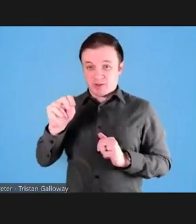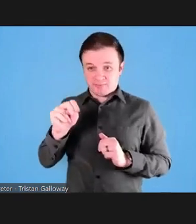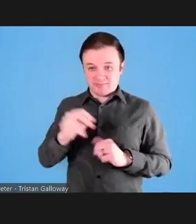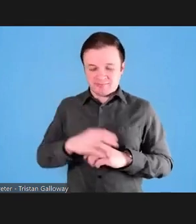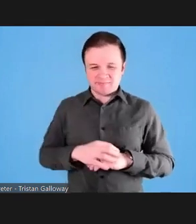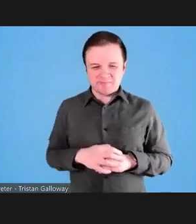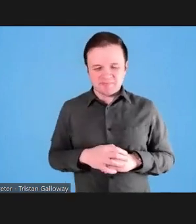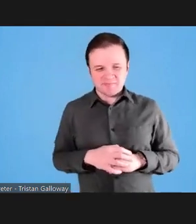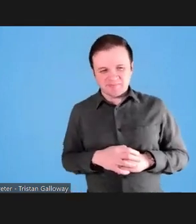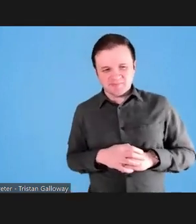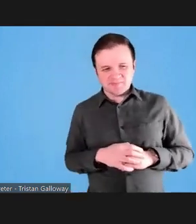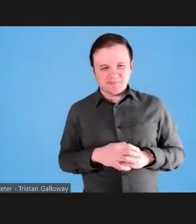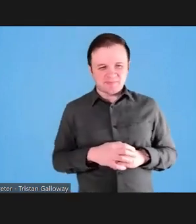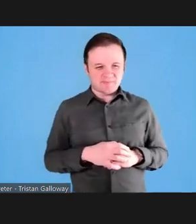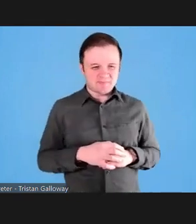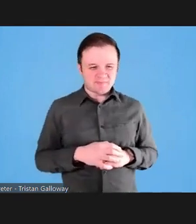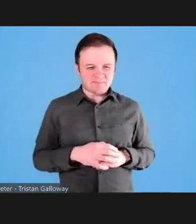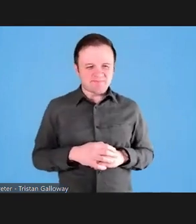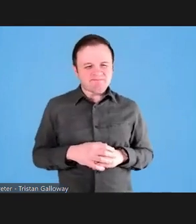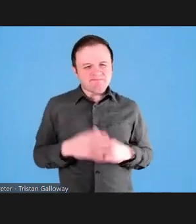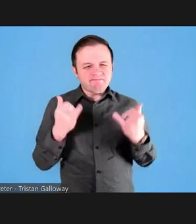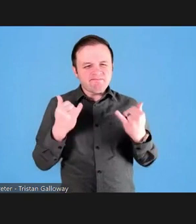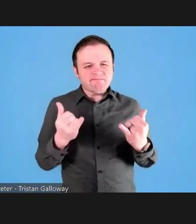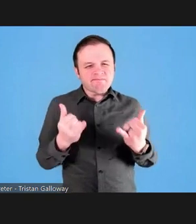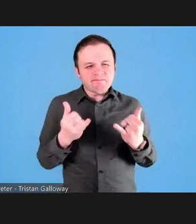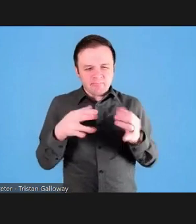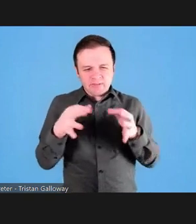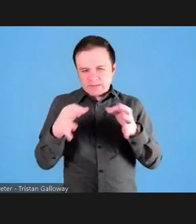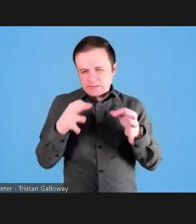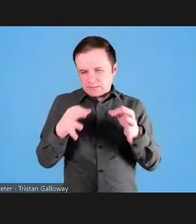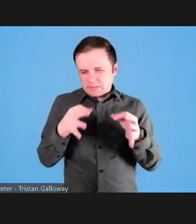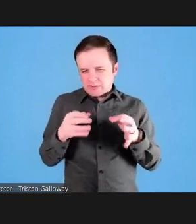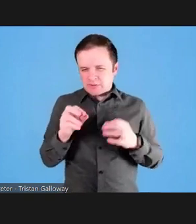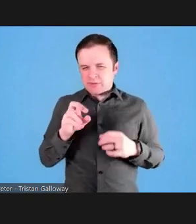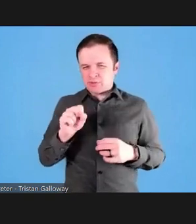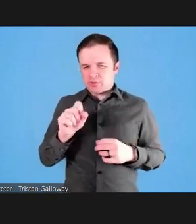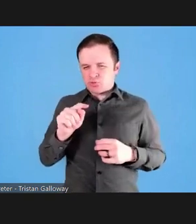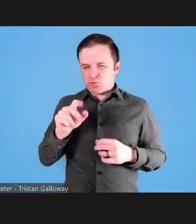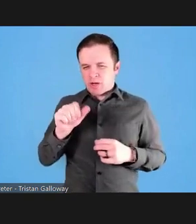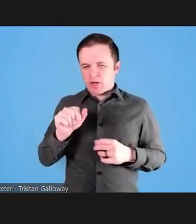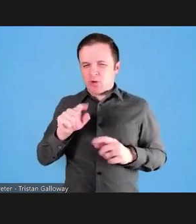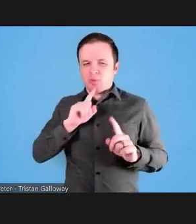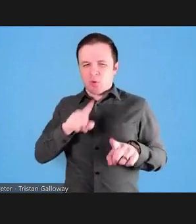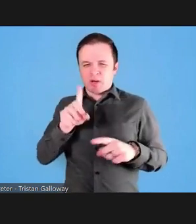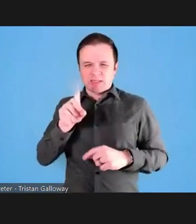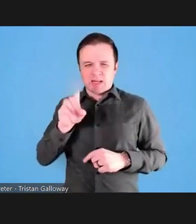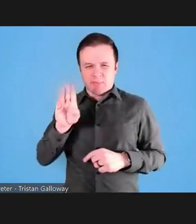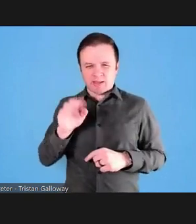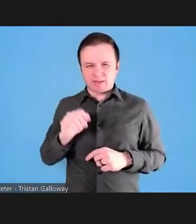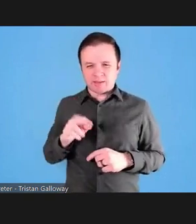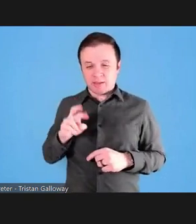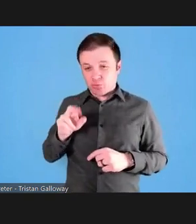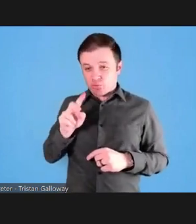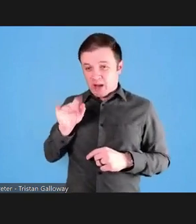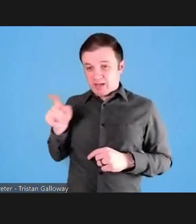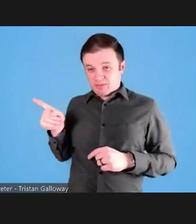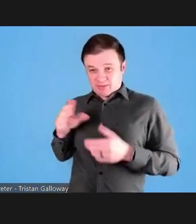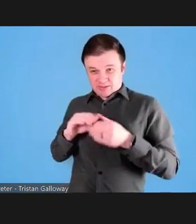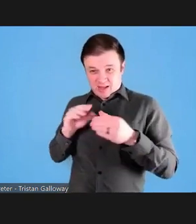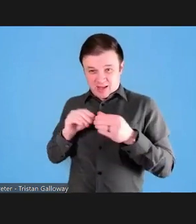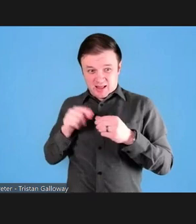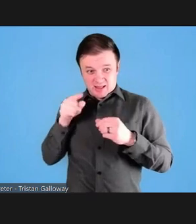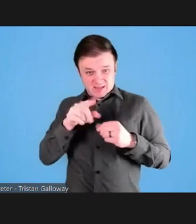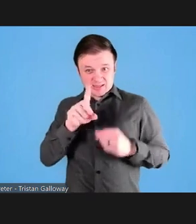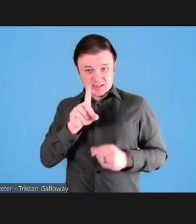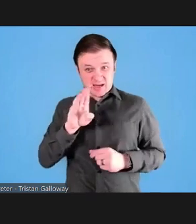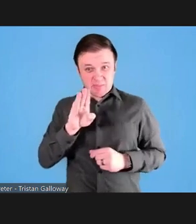I'm now going to take a few minutes to introduce the strata reporting database. As Randy shared, the Strata reporting